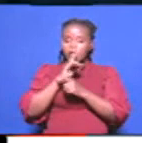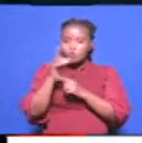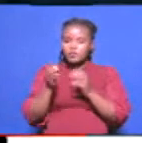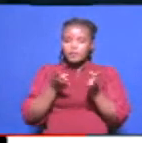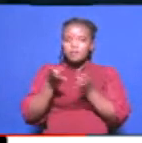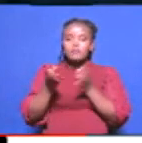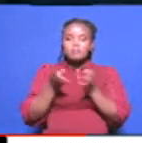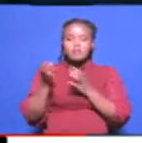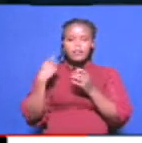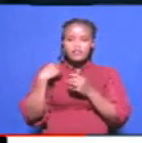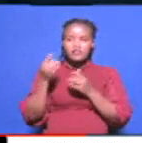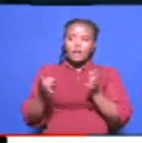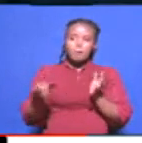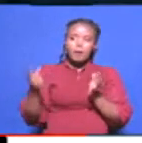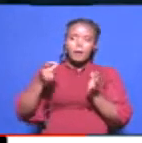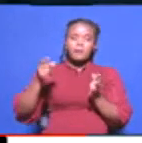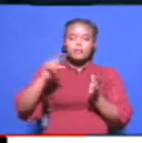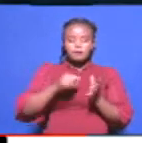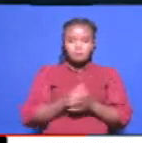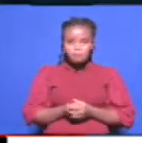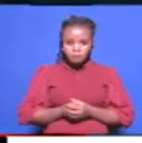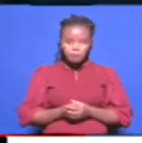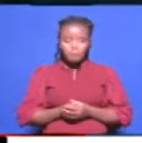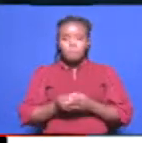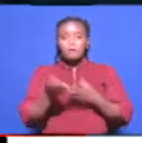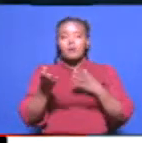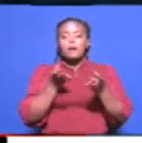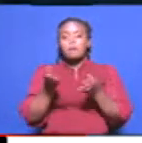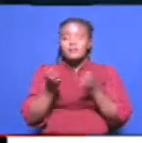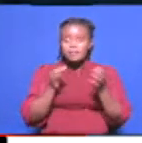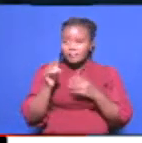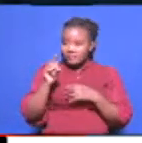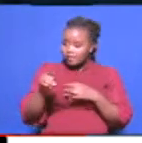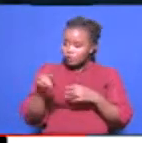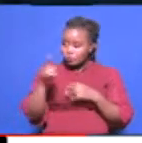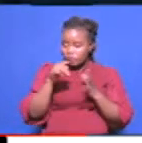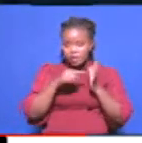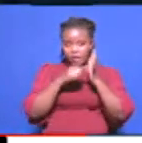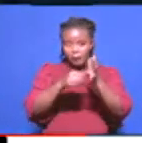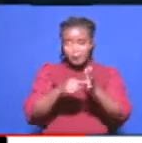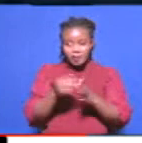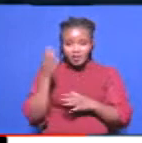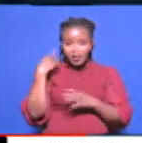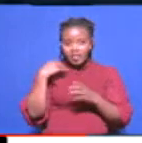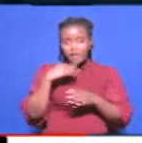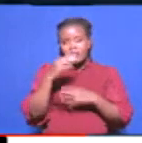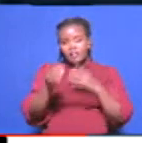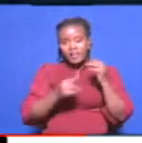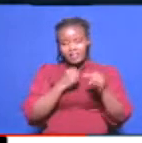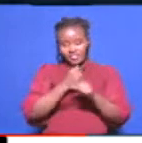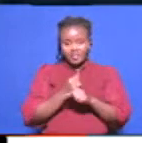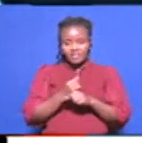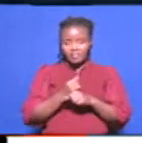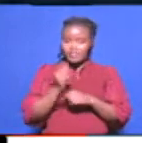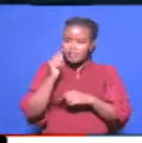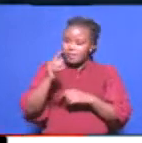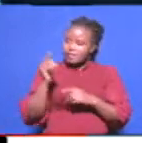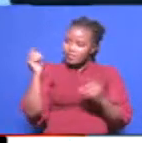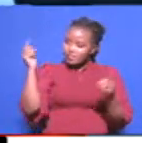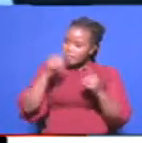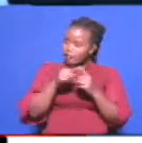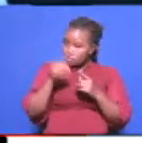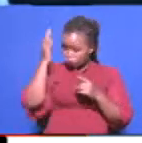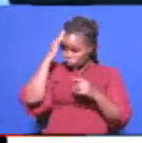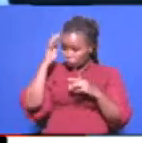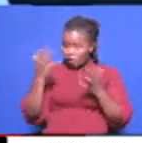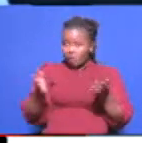The Agribusiness Symposium and the exhibition that we held last year was made to see how the two countries can